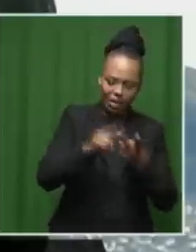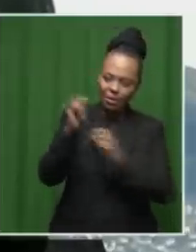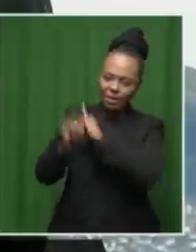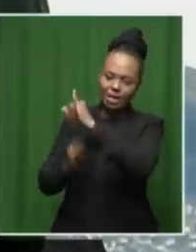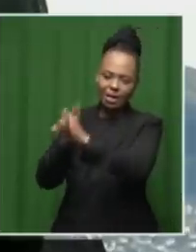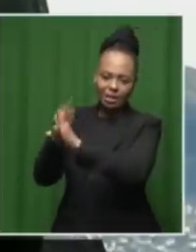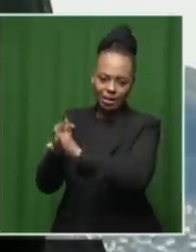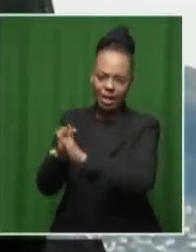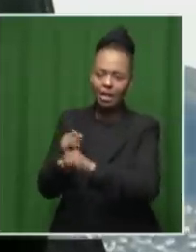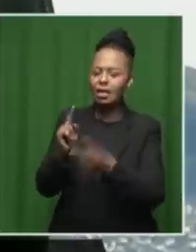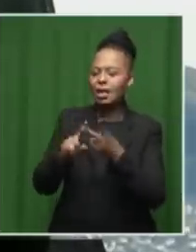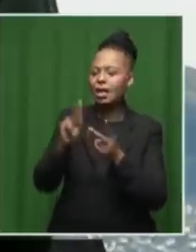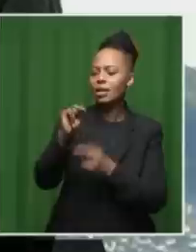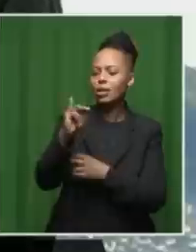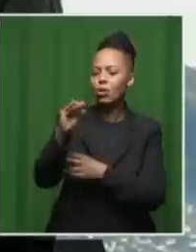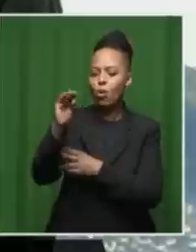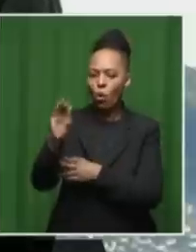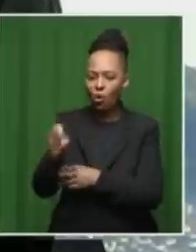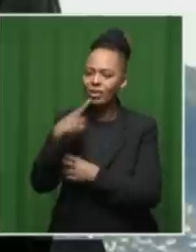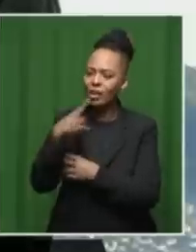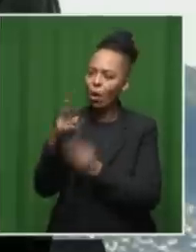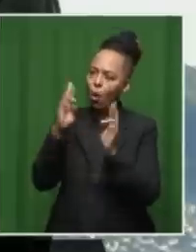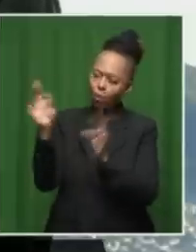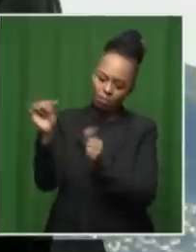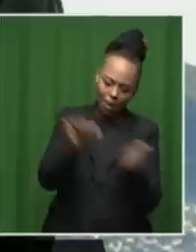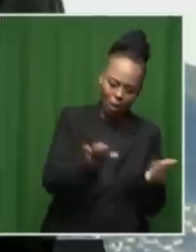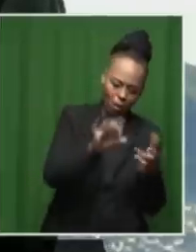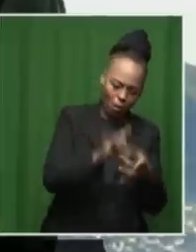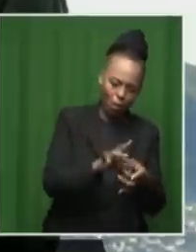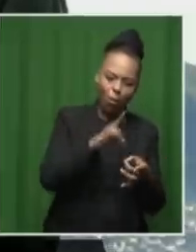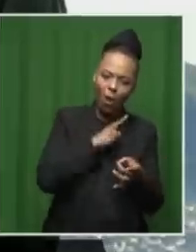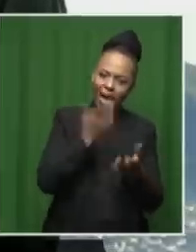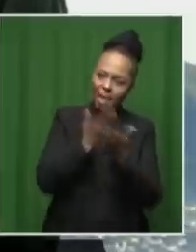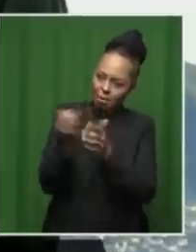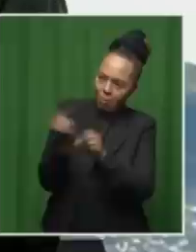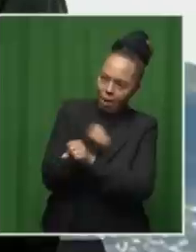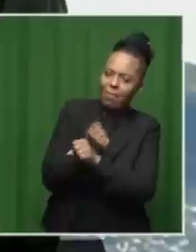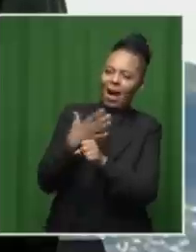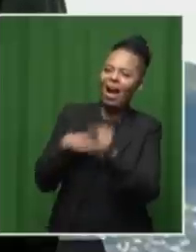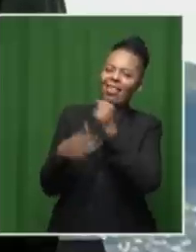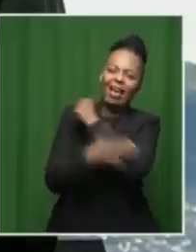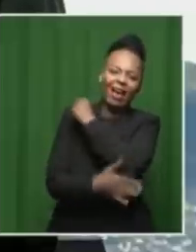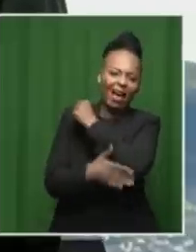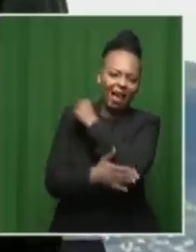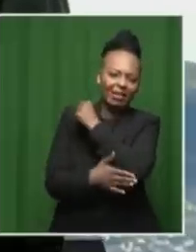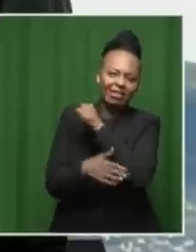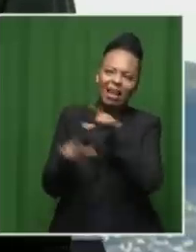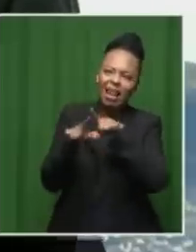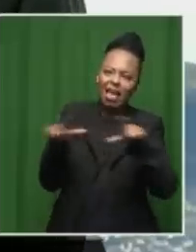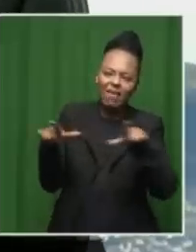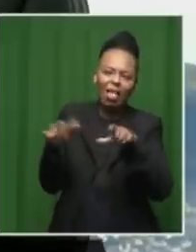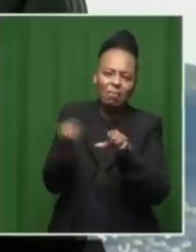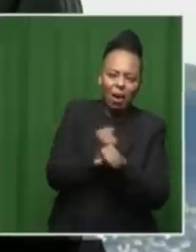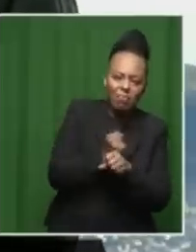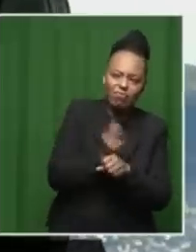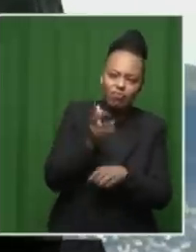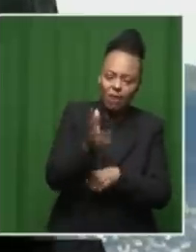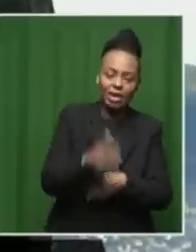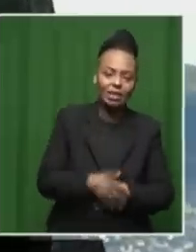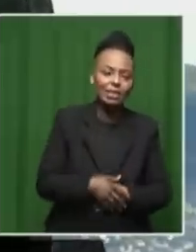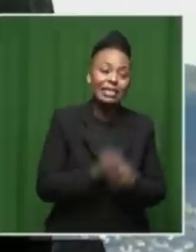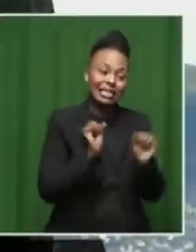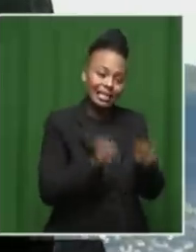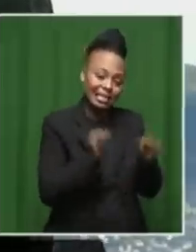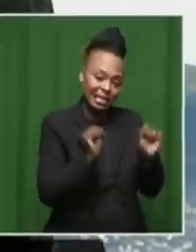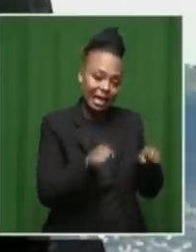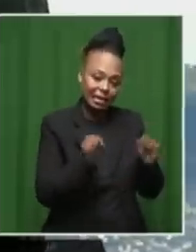back home, hoping that we could get to that level, because that is what we should be aspiring to. Yeah, absolutely. I mean, already Ina Marie